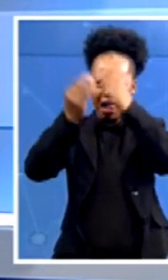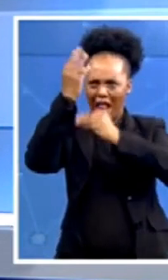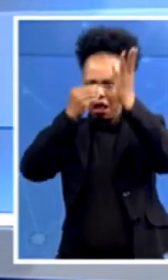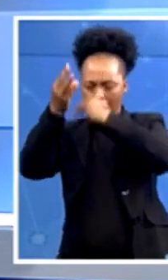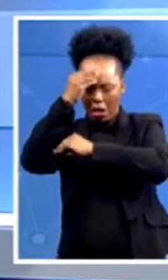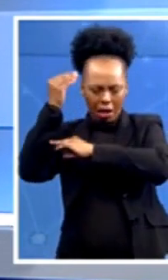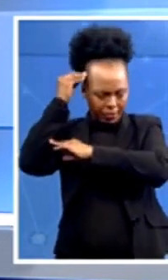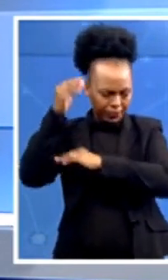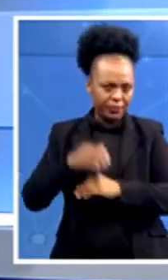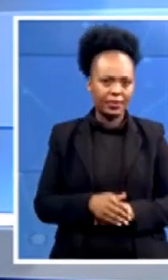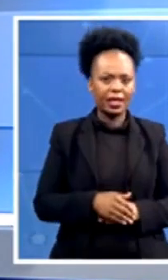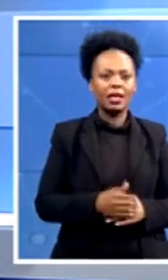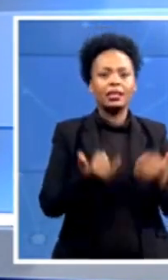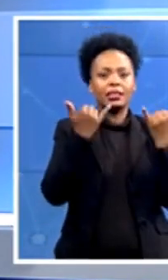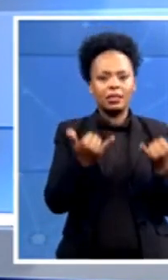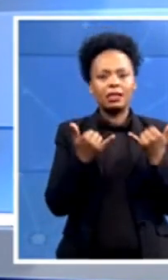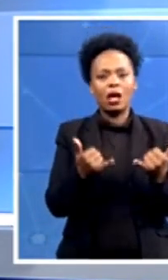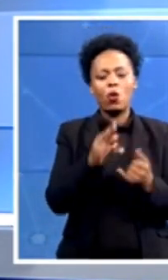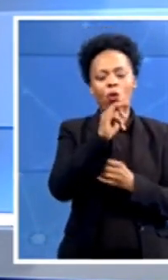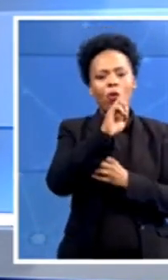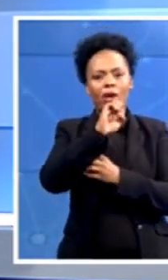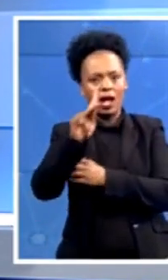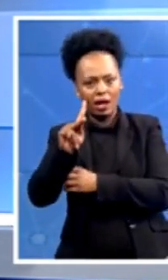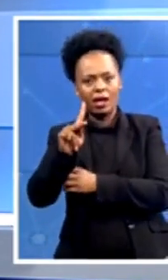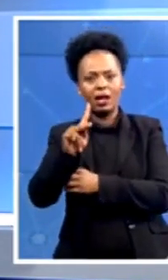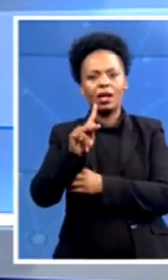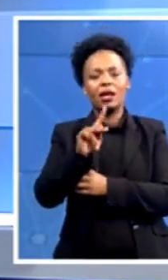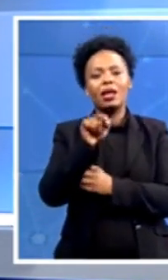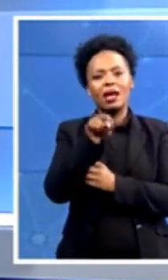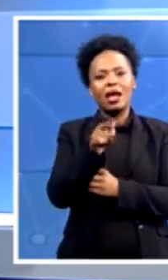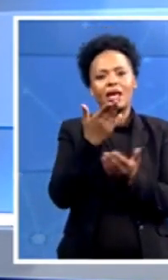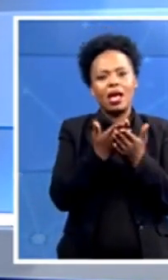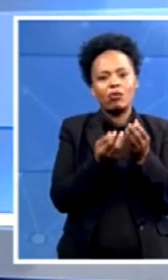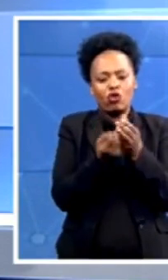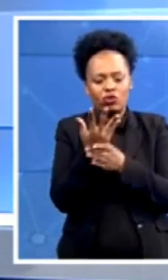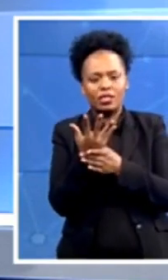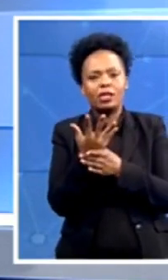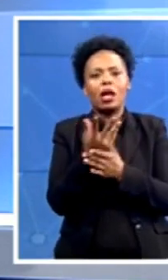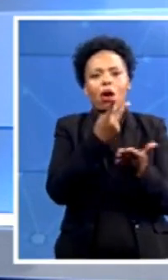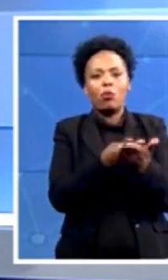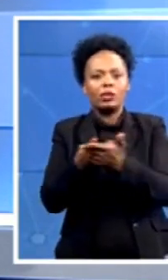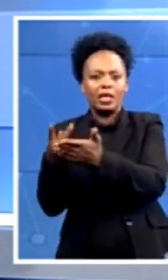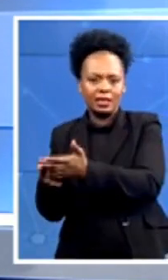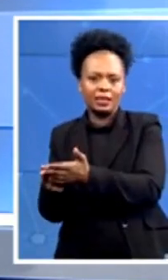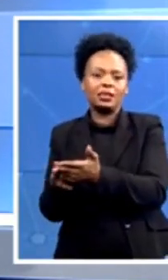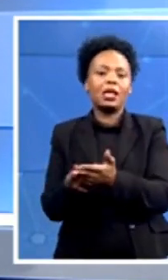it can aid in terms of reducing hospitalization. We will bring you that story in a short while as well.